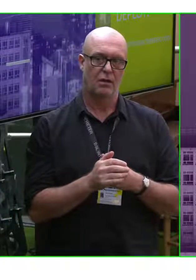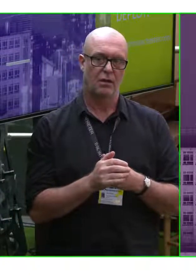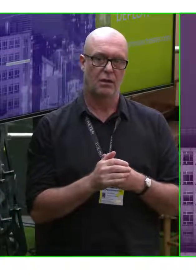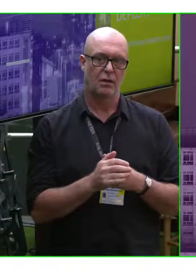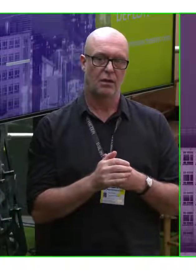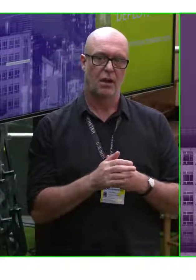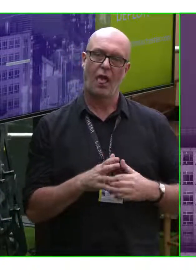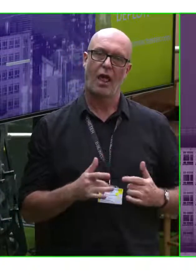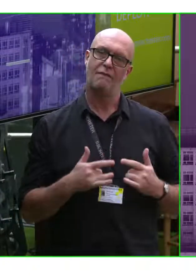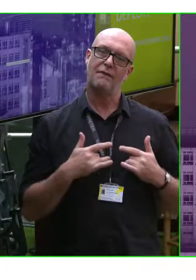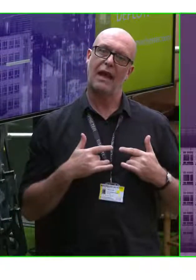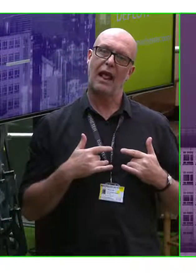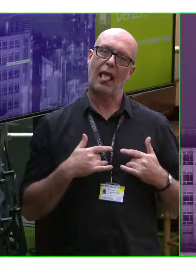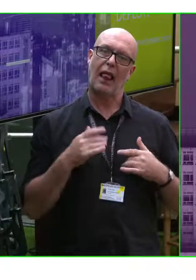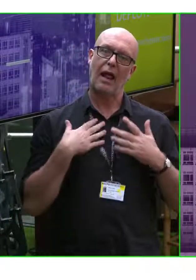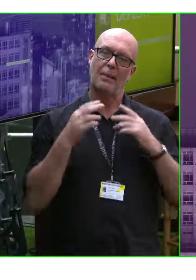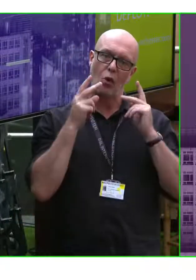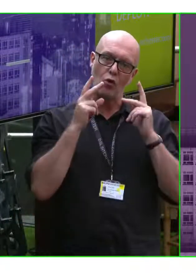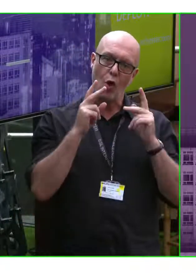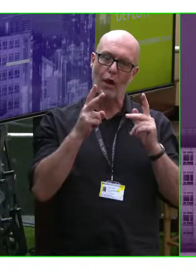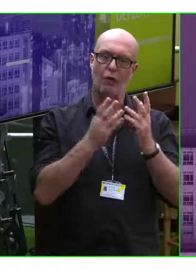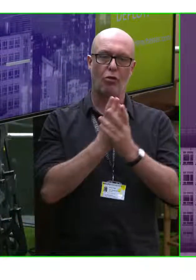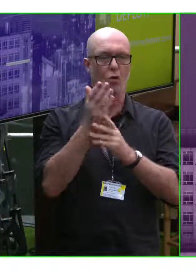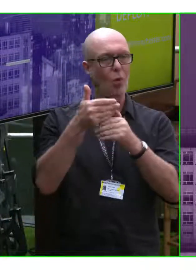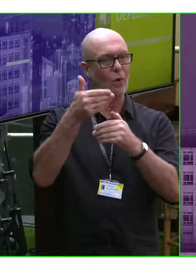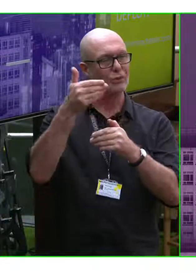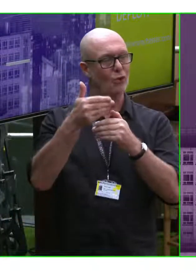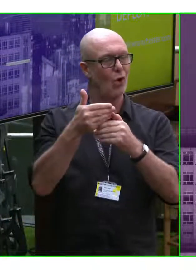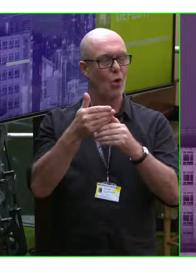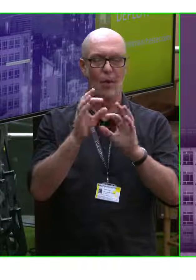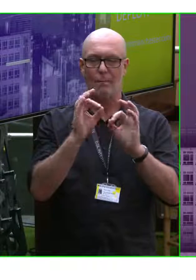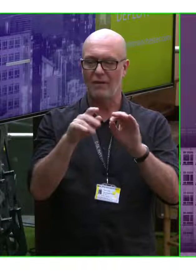through the window, I'm seeing hydrogen windows, I'm seeing things, I'm going on holiday there.